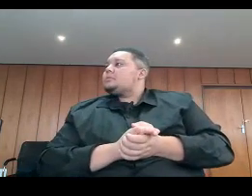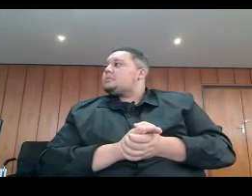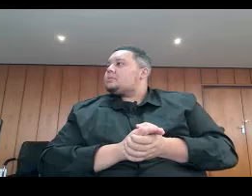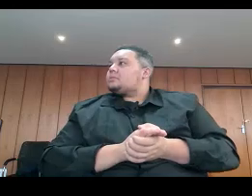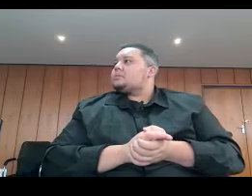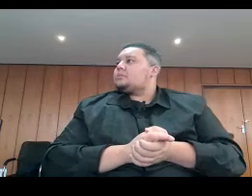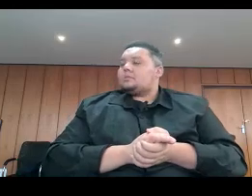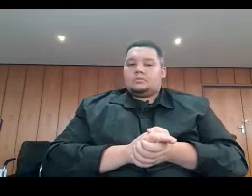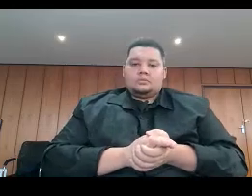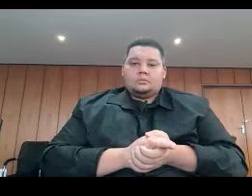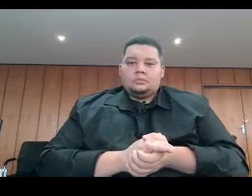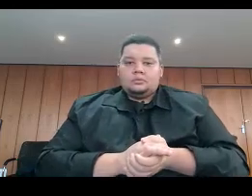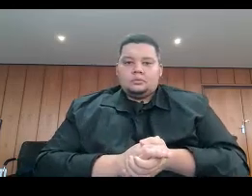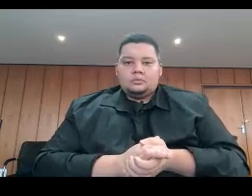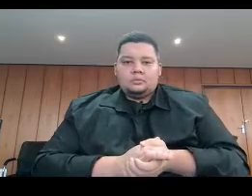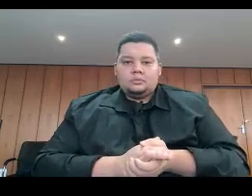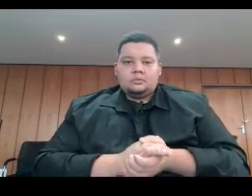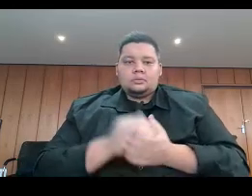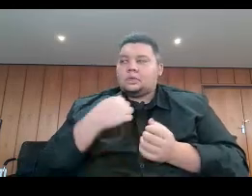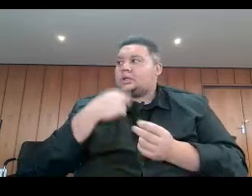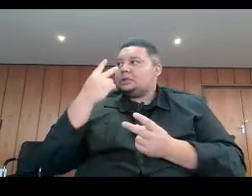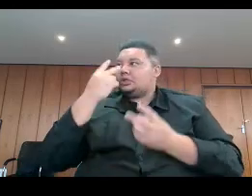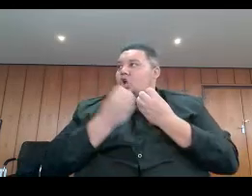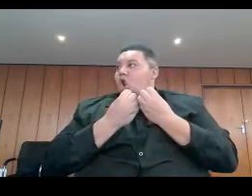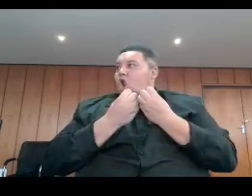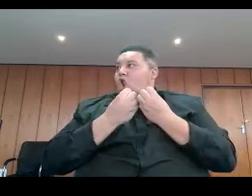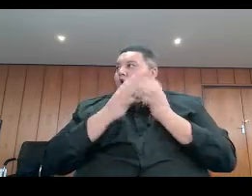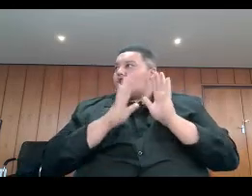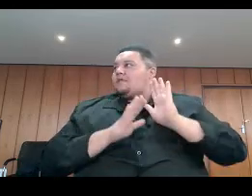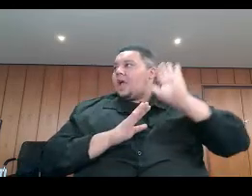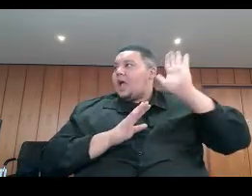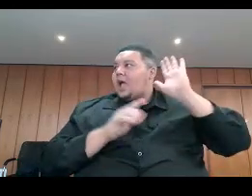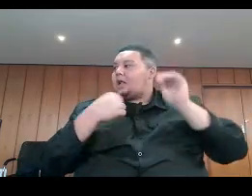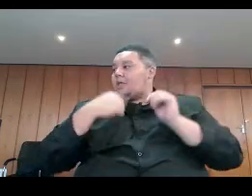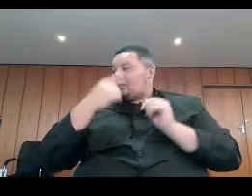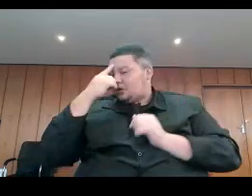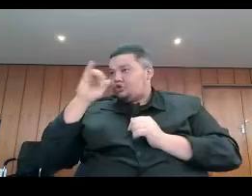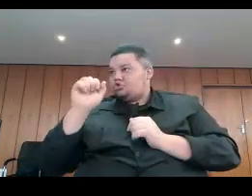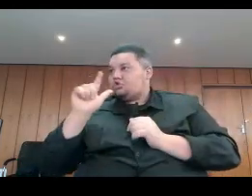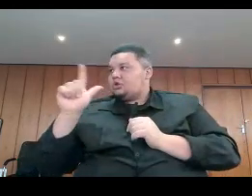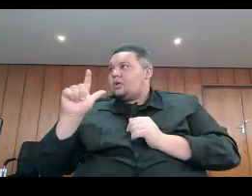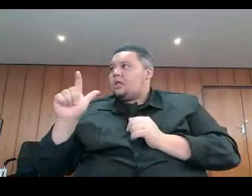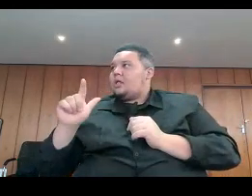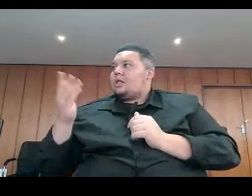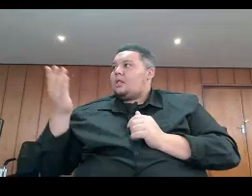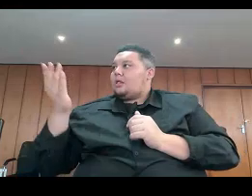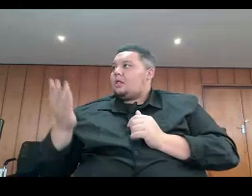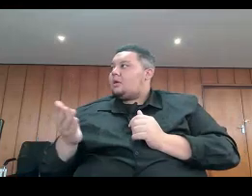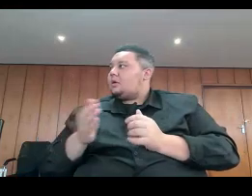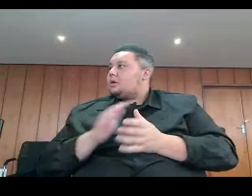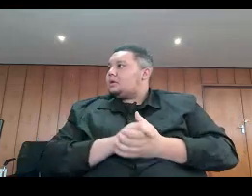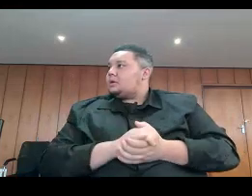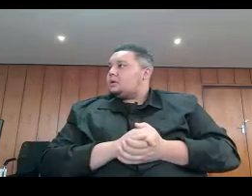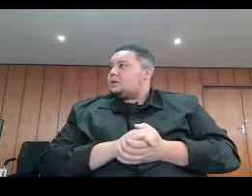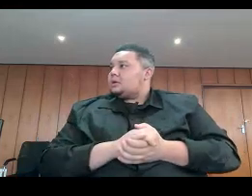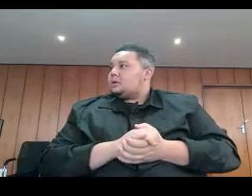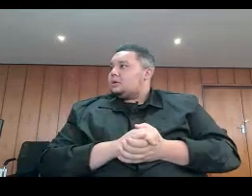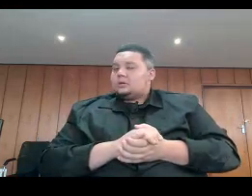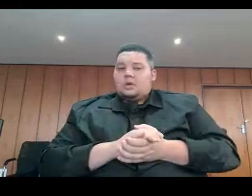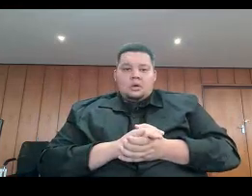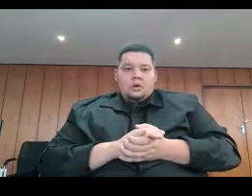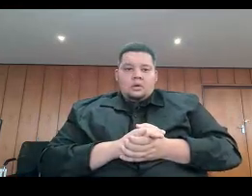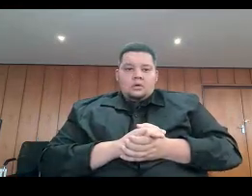Yes, the hand that's up. Oh, there are lots of hands. I'm going to let Joel, why don't you? I think Tendani cannot